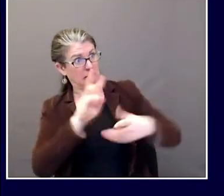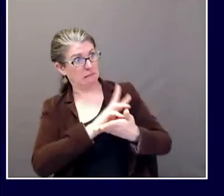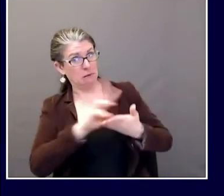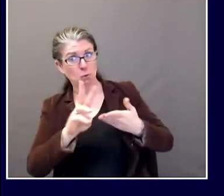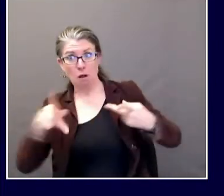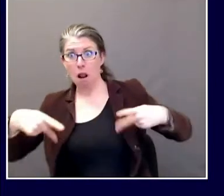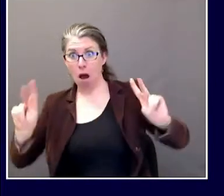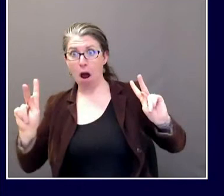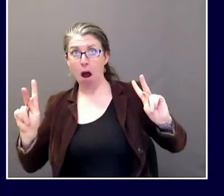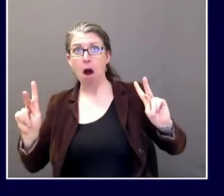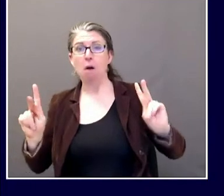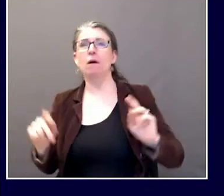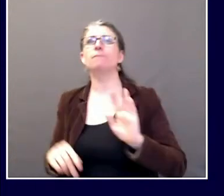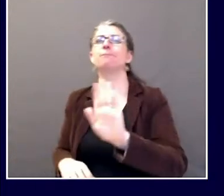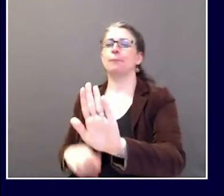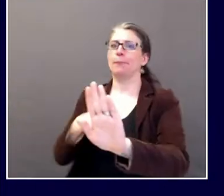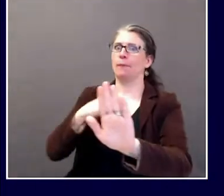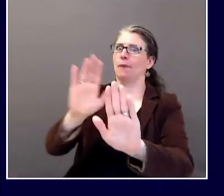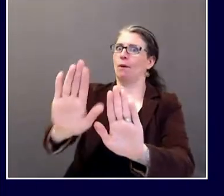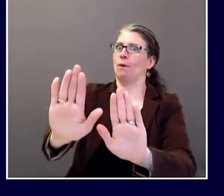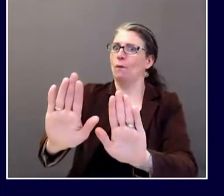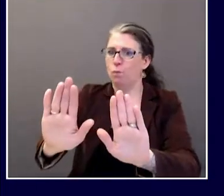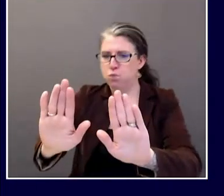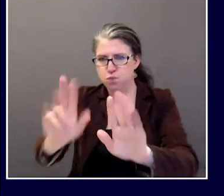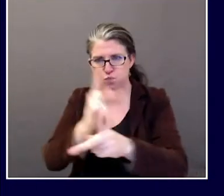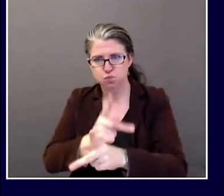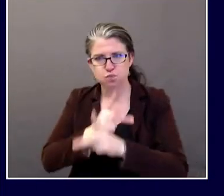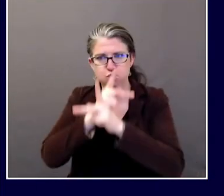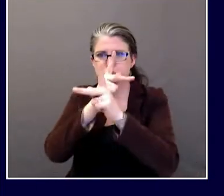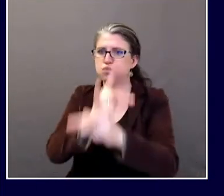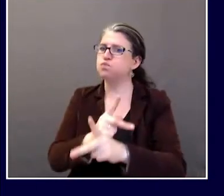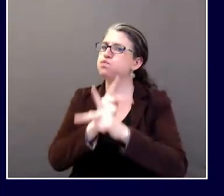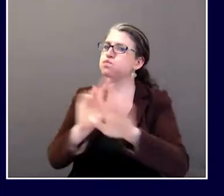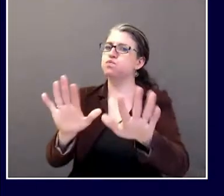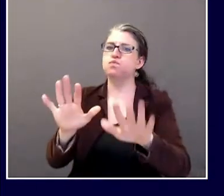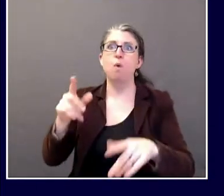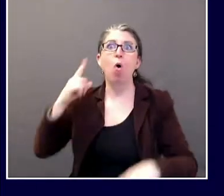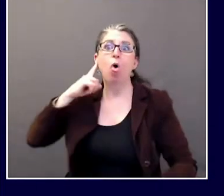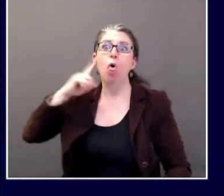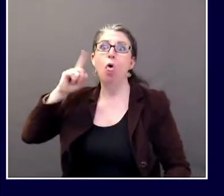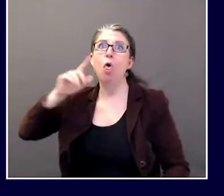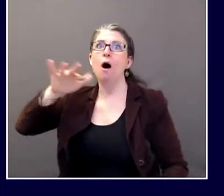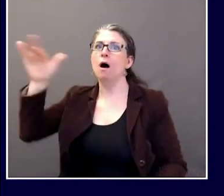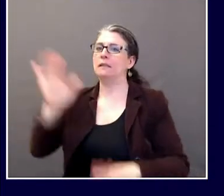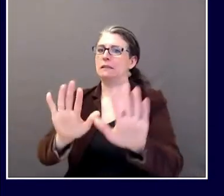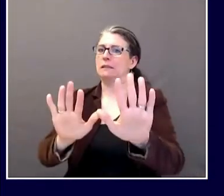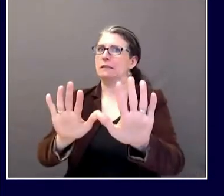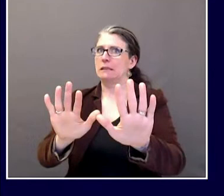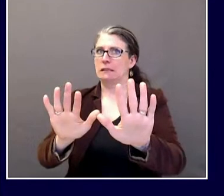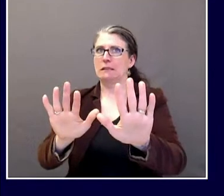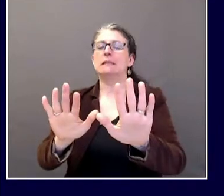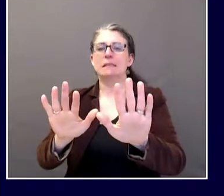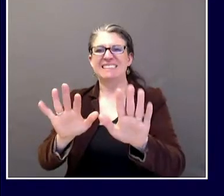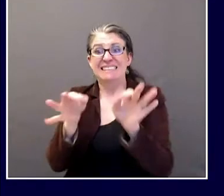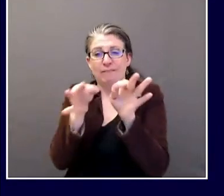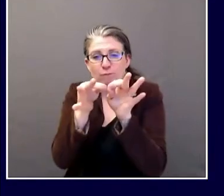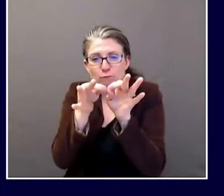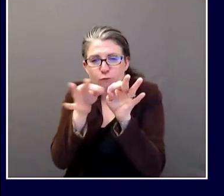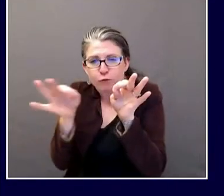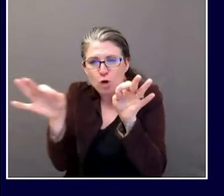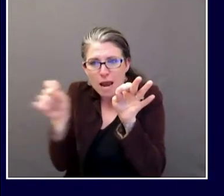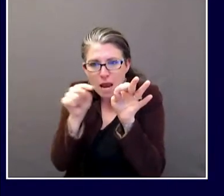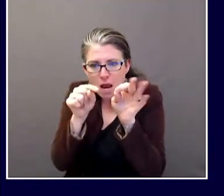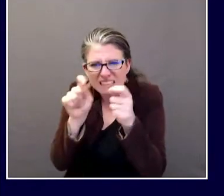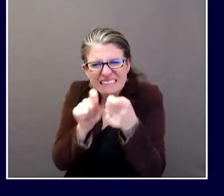a delay between the first dose and the second dose can be administered in